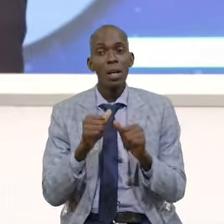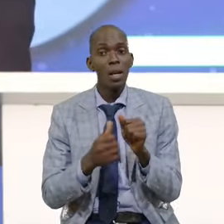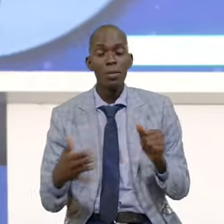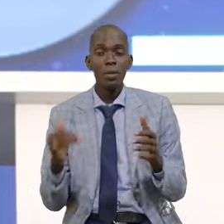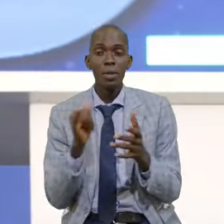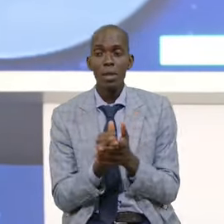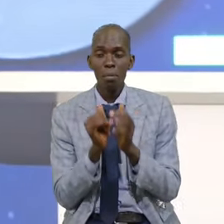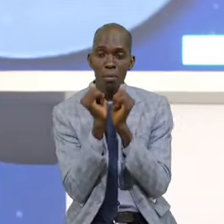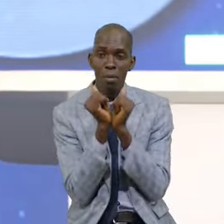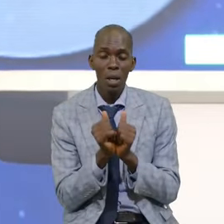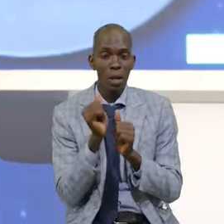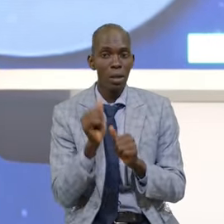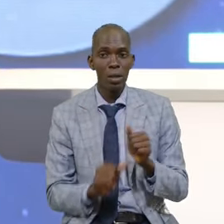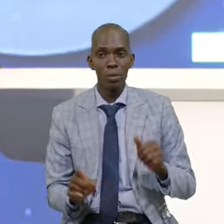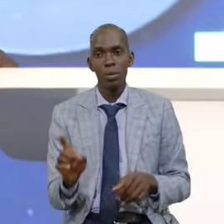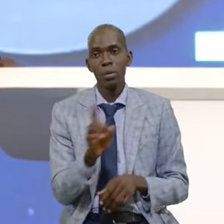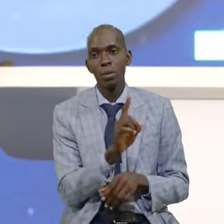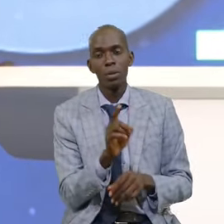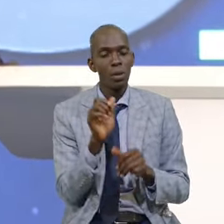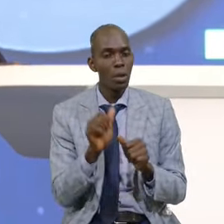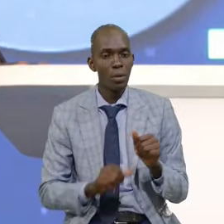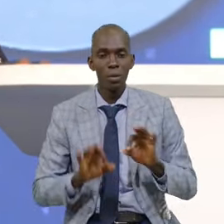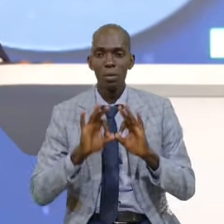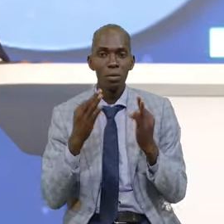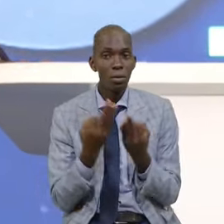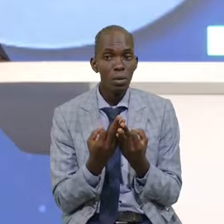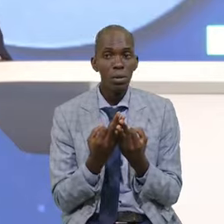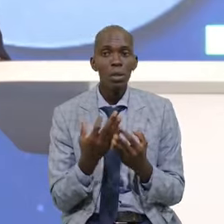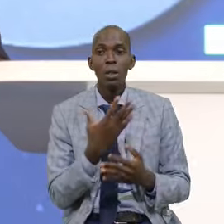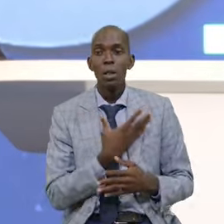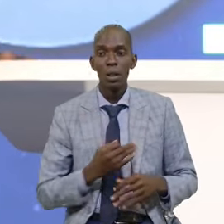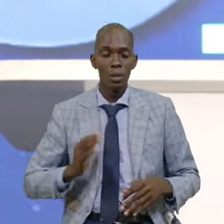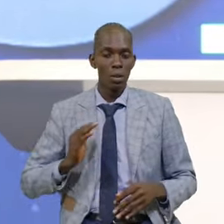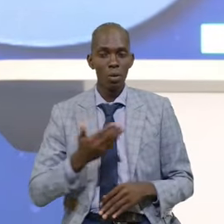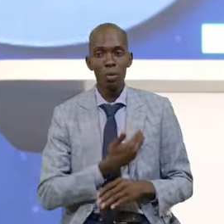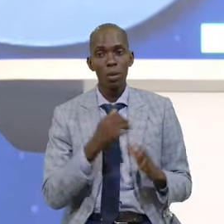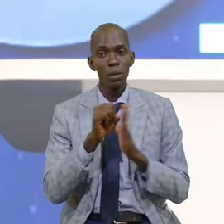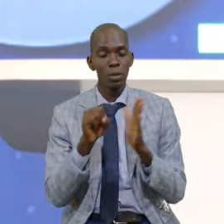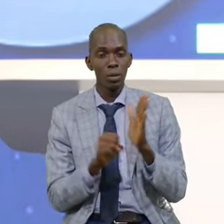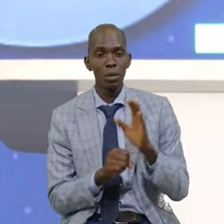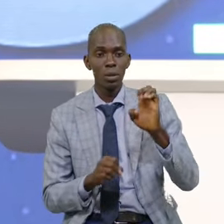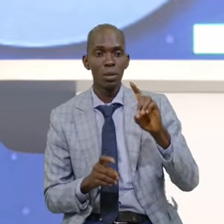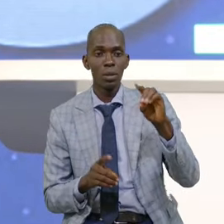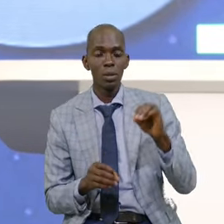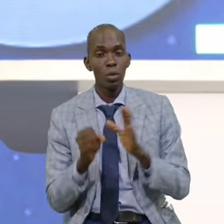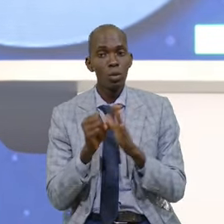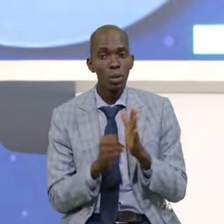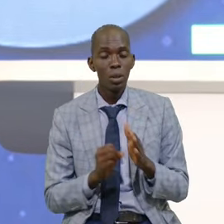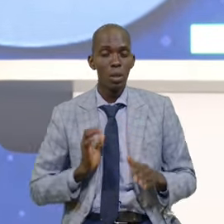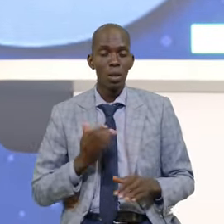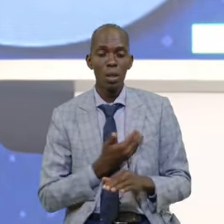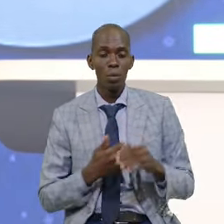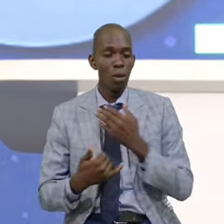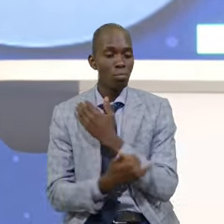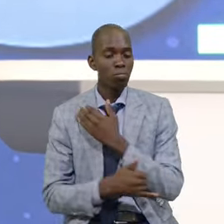binds everyone, every family, and our state, Edo State, and our country,